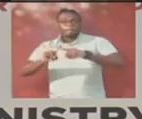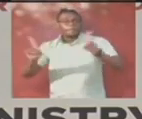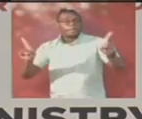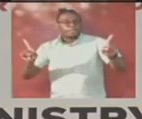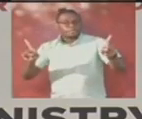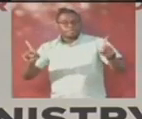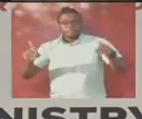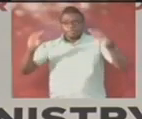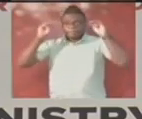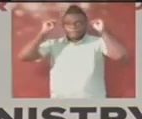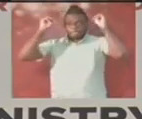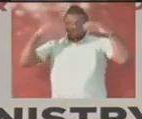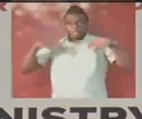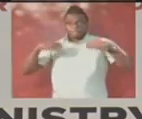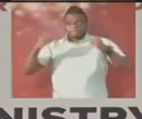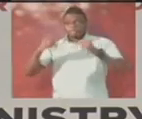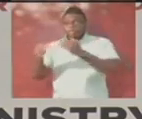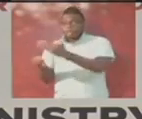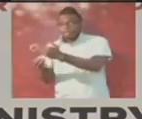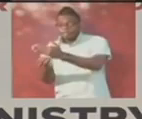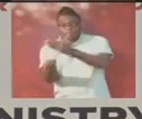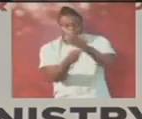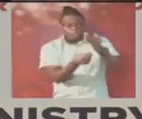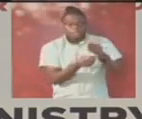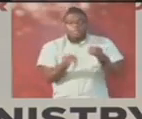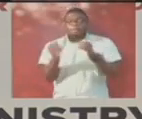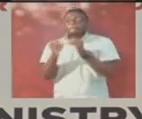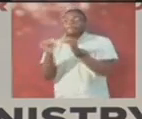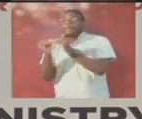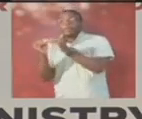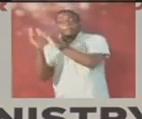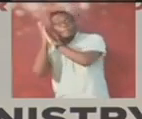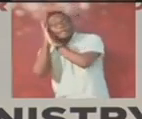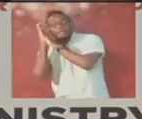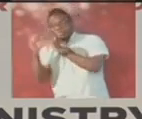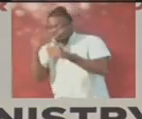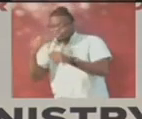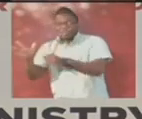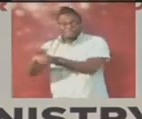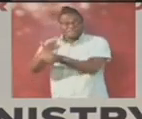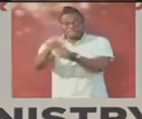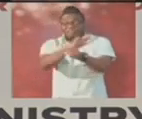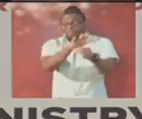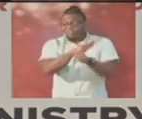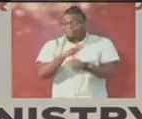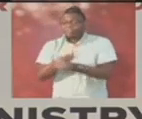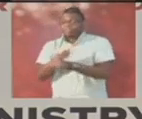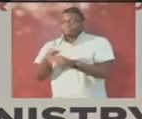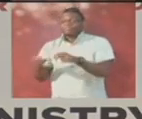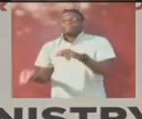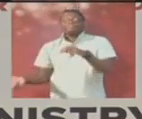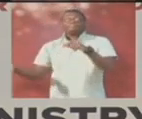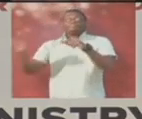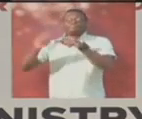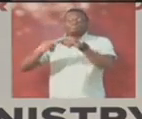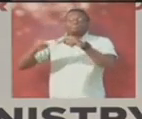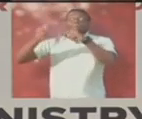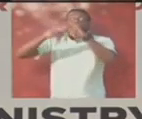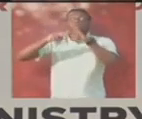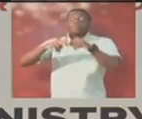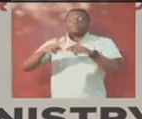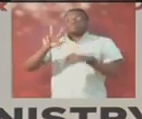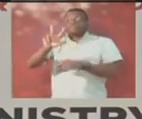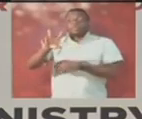to be filled. We are looking at a net increase in beds of about 31 cases per